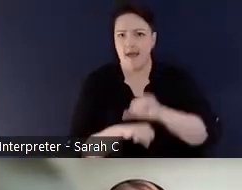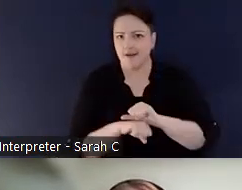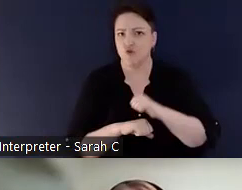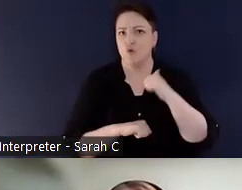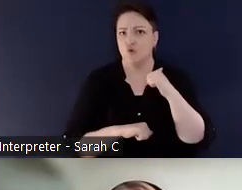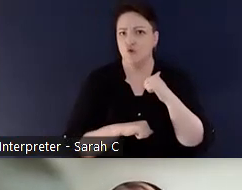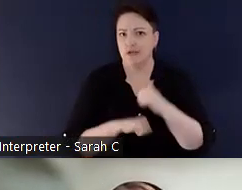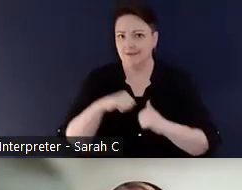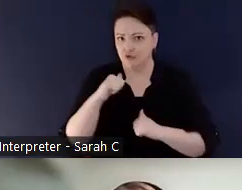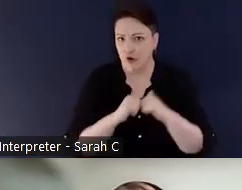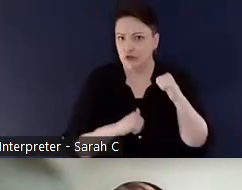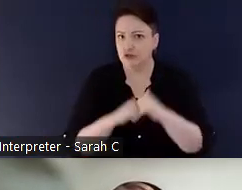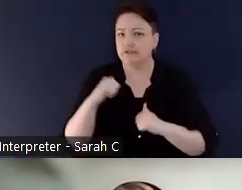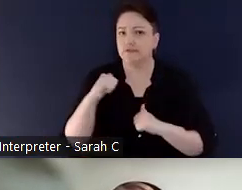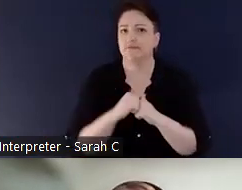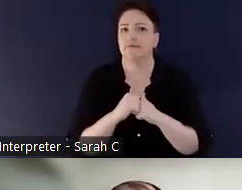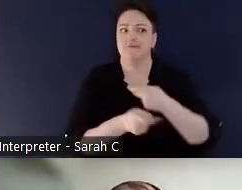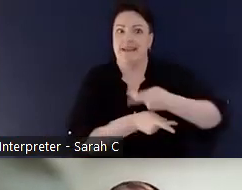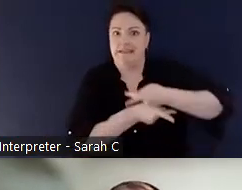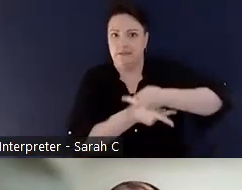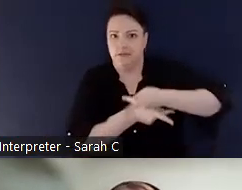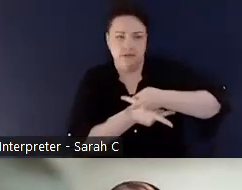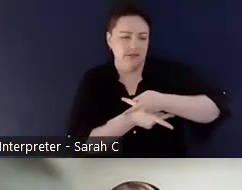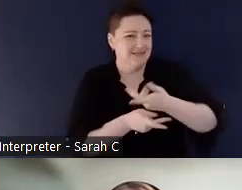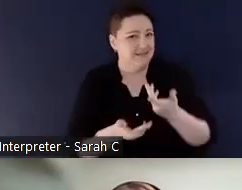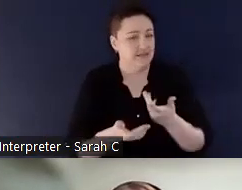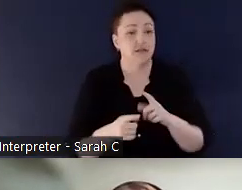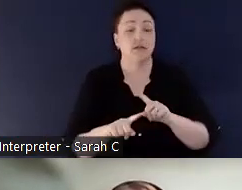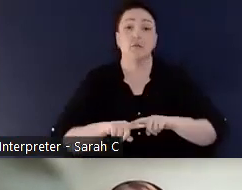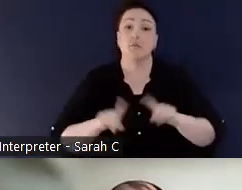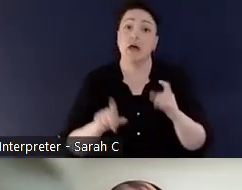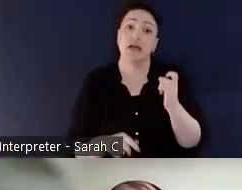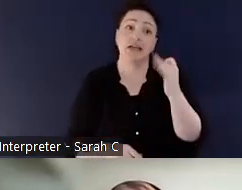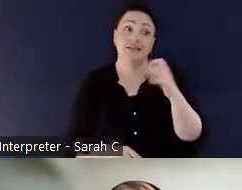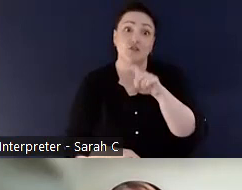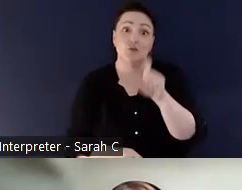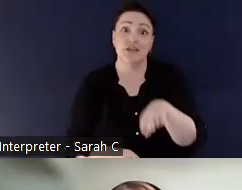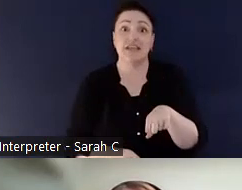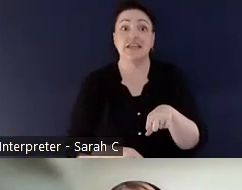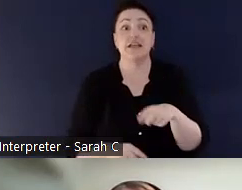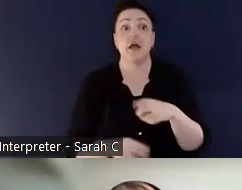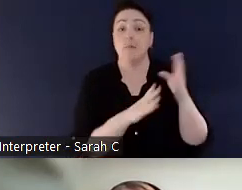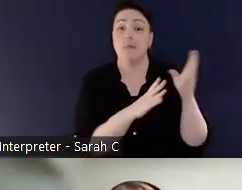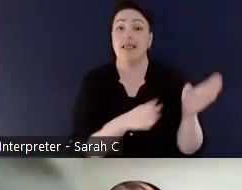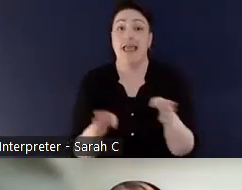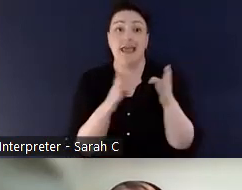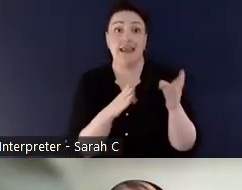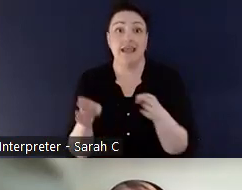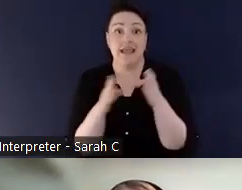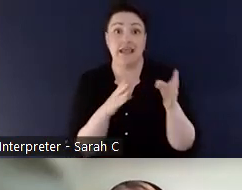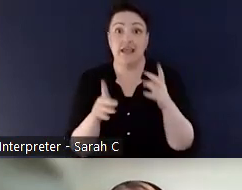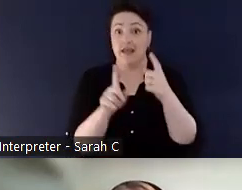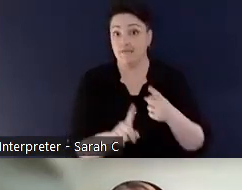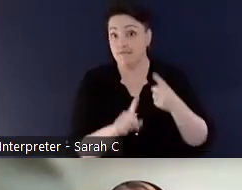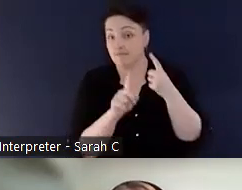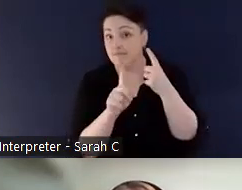of maintenance. But if you were looking to do a larger planning effort in your